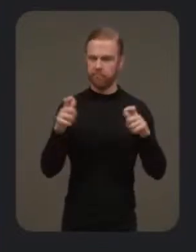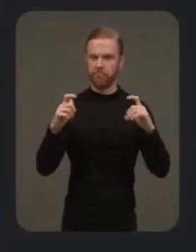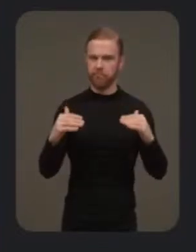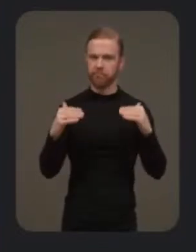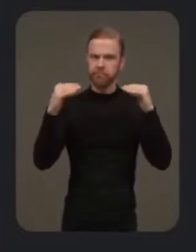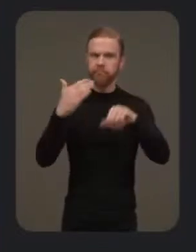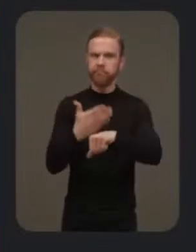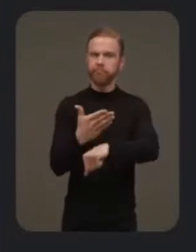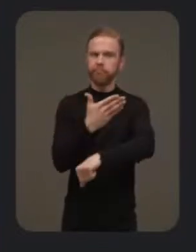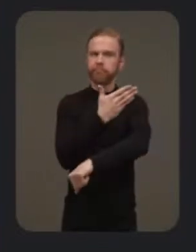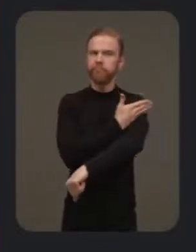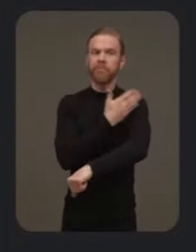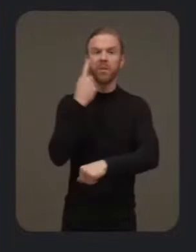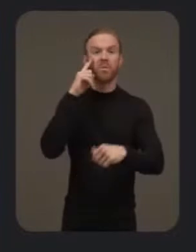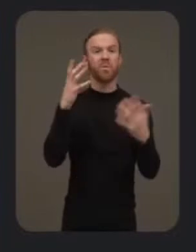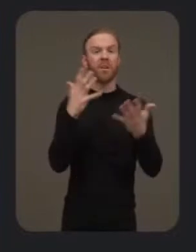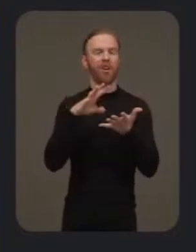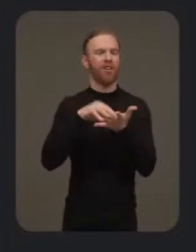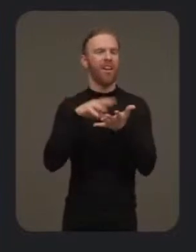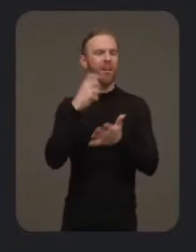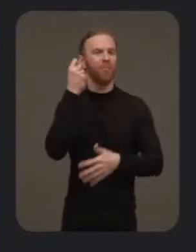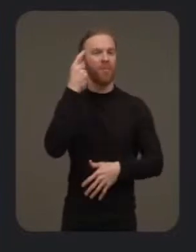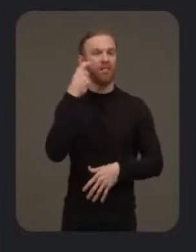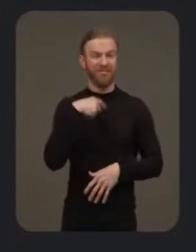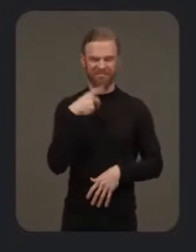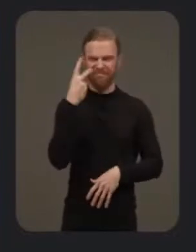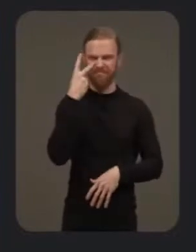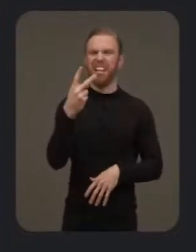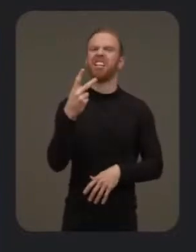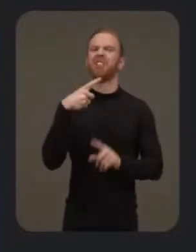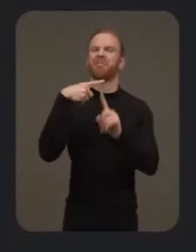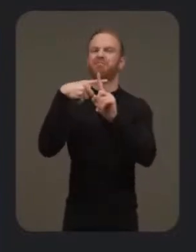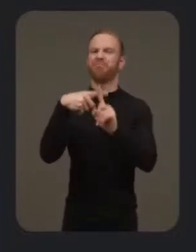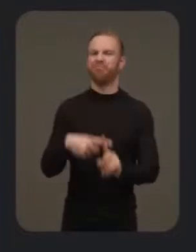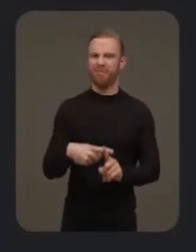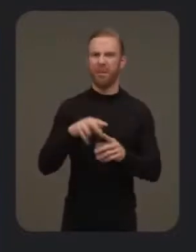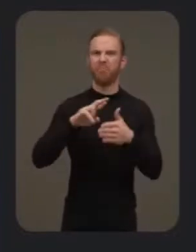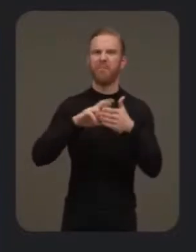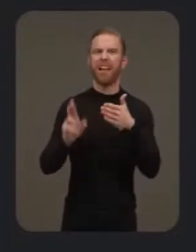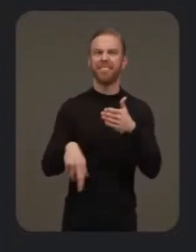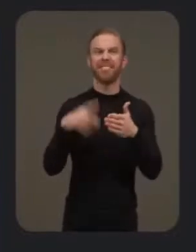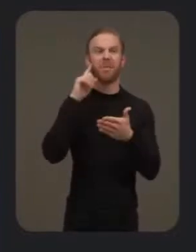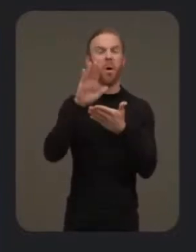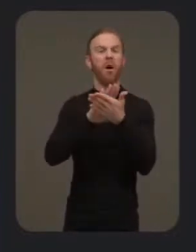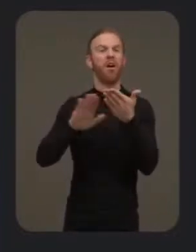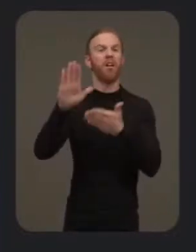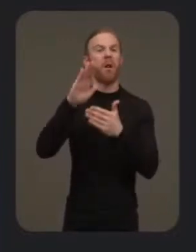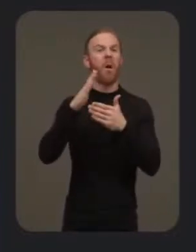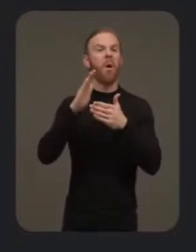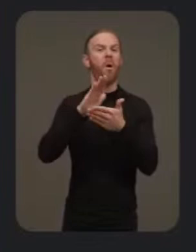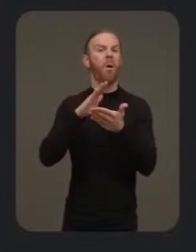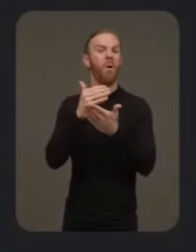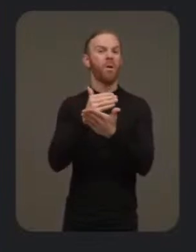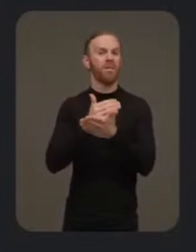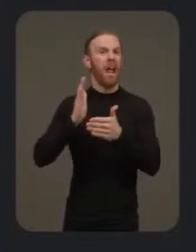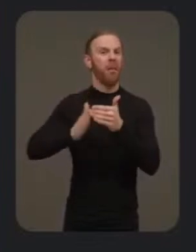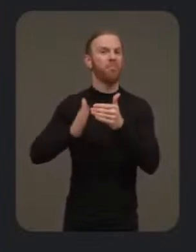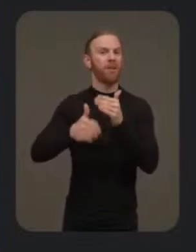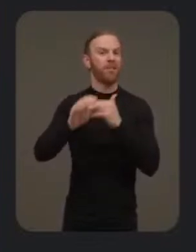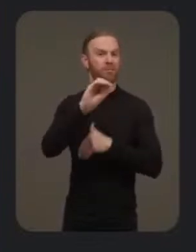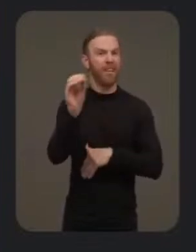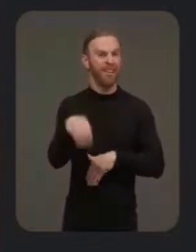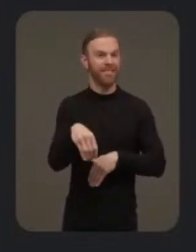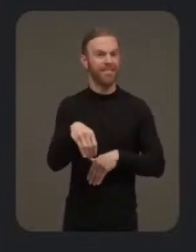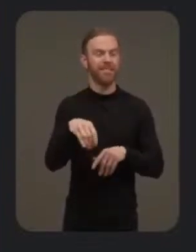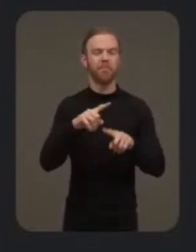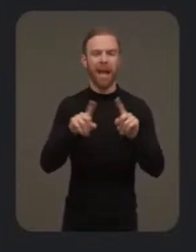forward for learning comprehension, and we're seeing promising results with course completion rates. But there's an inherent